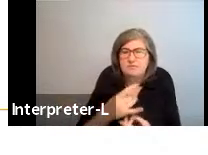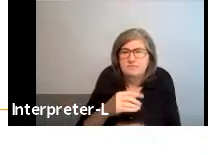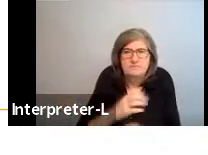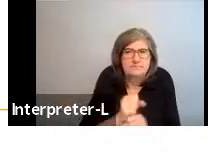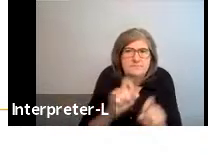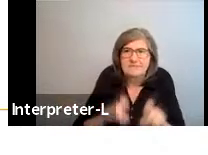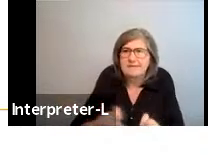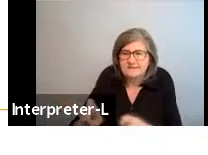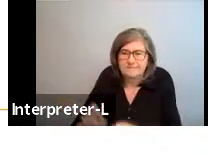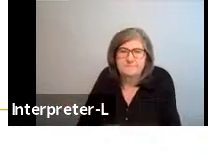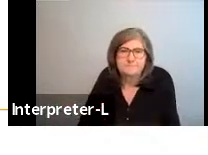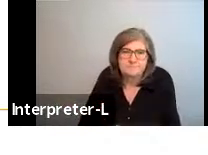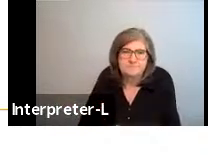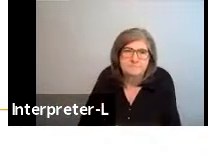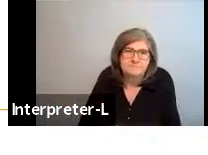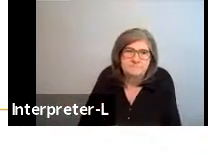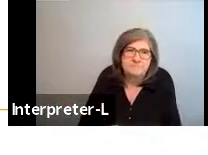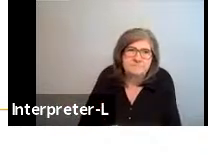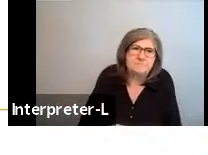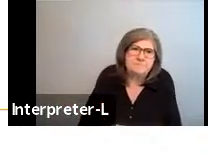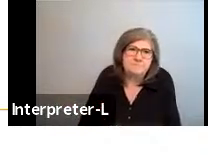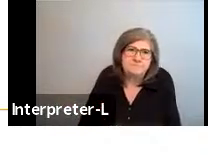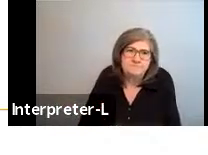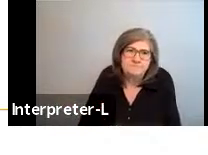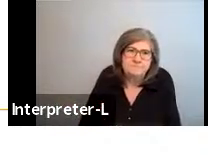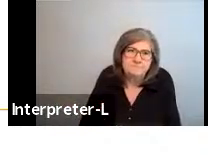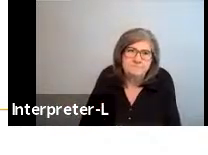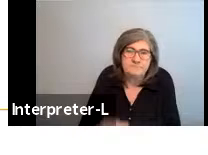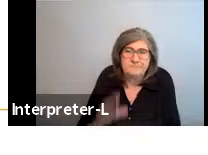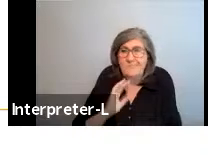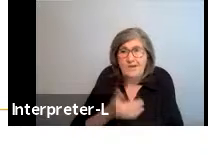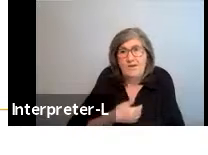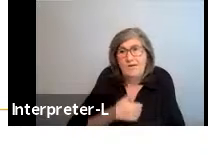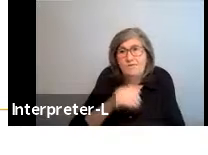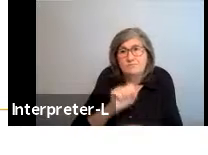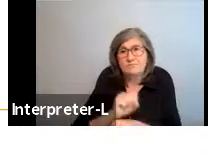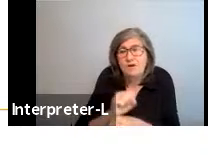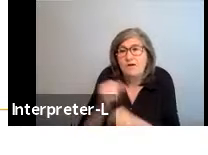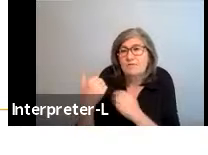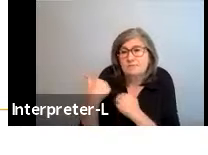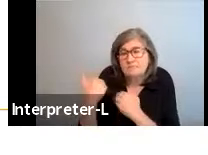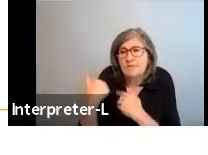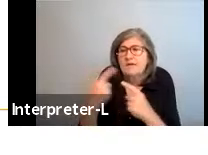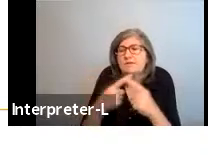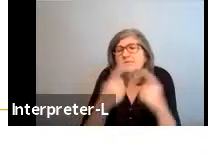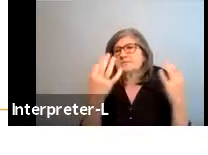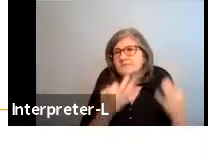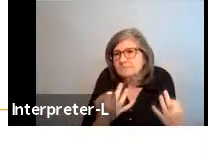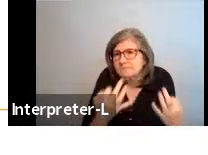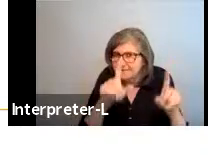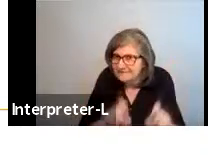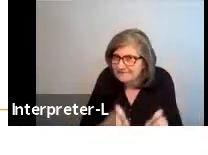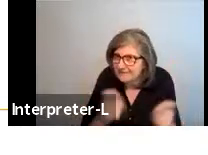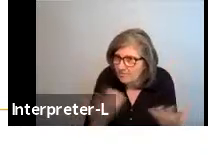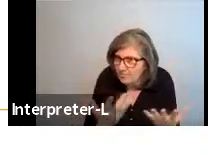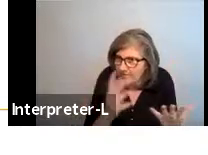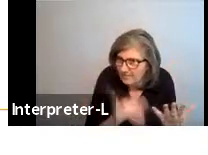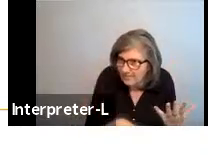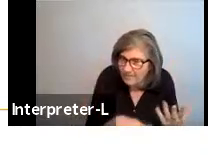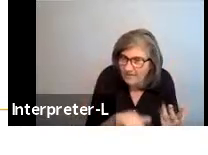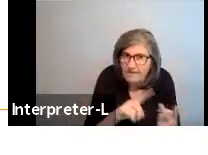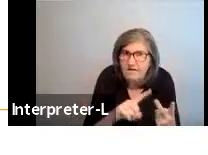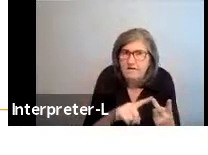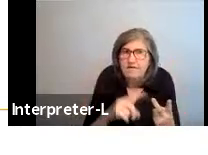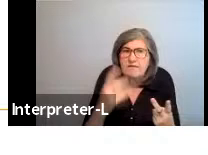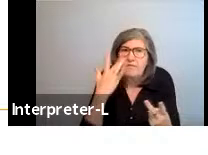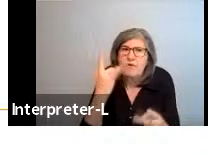testing. So our job, I think, is to explain what testing is, why it can keep